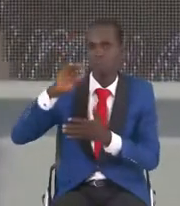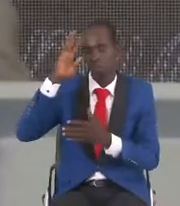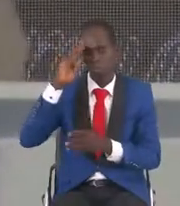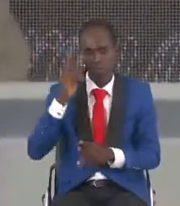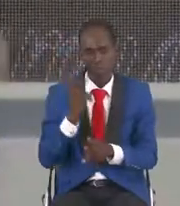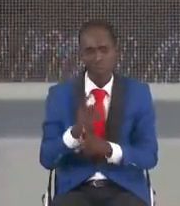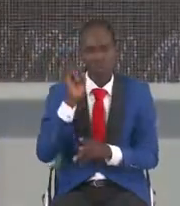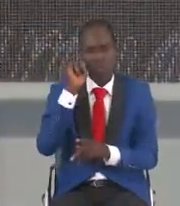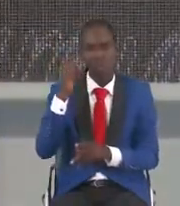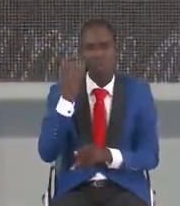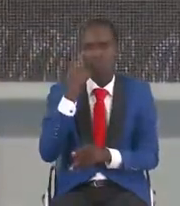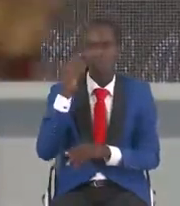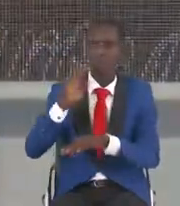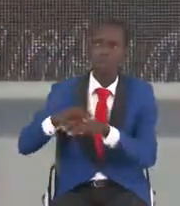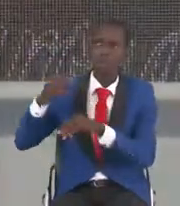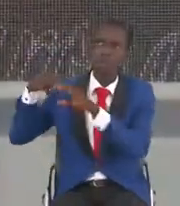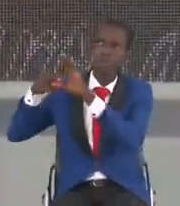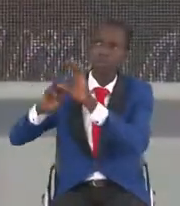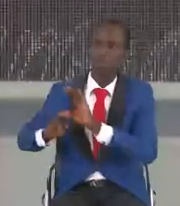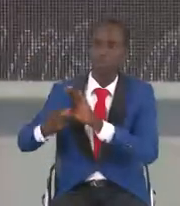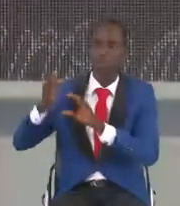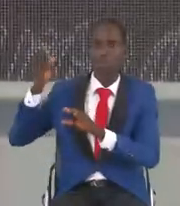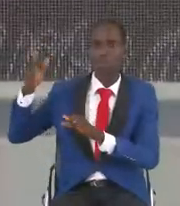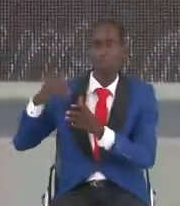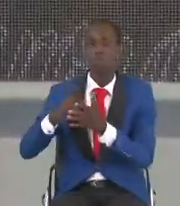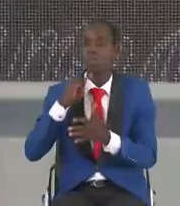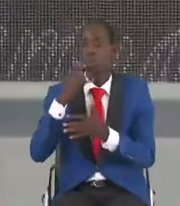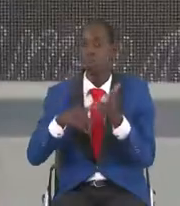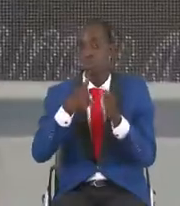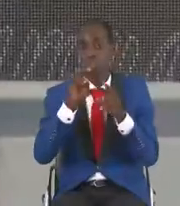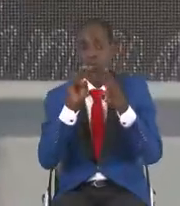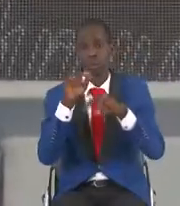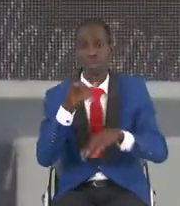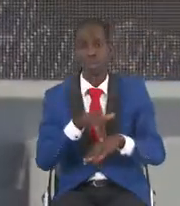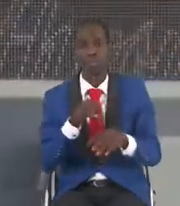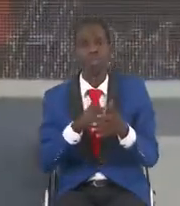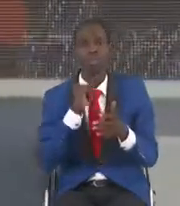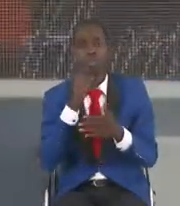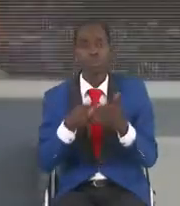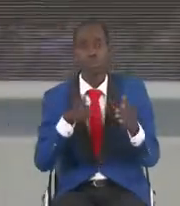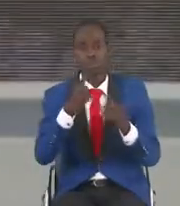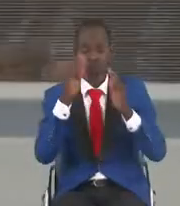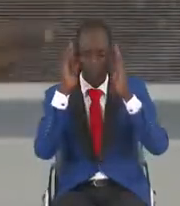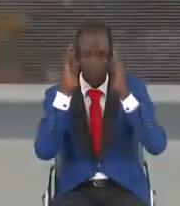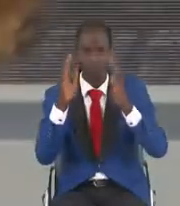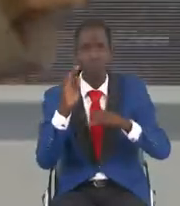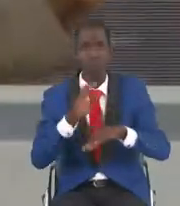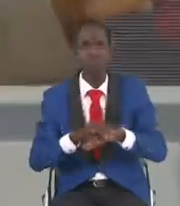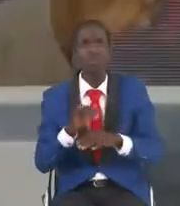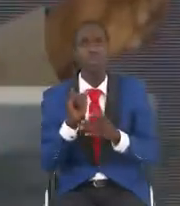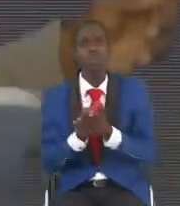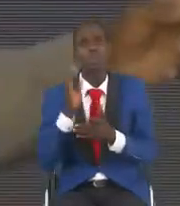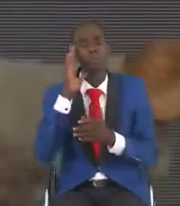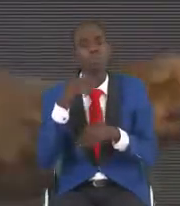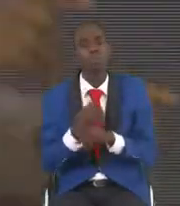eyes on the throne. It is what you look at, it is what you concentrate on that will make you either